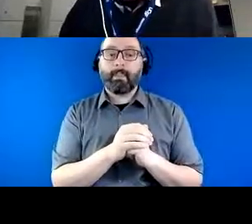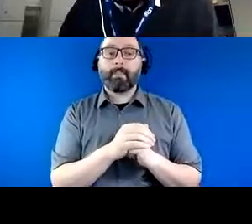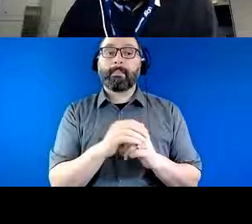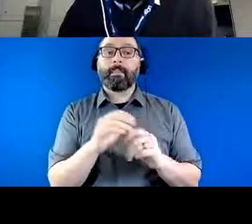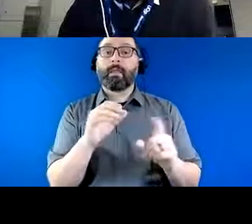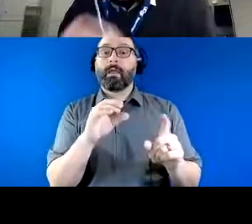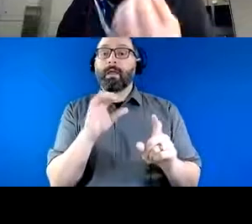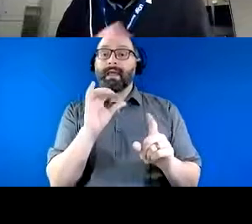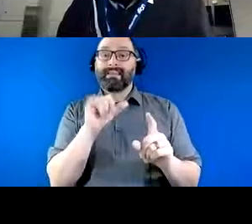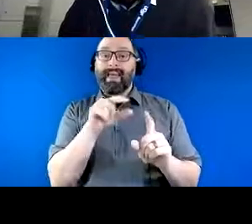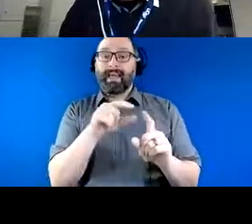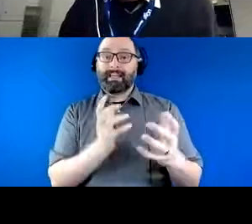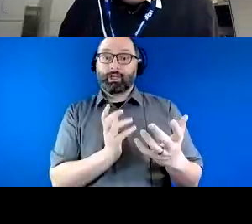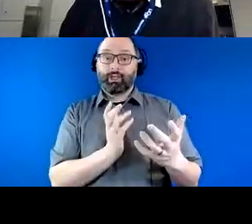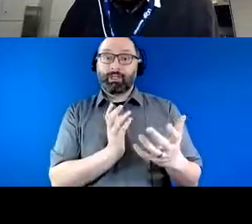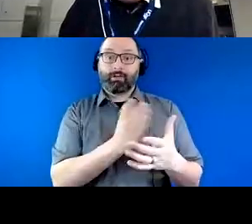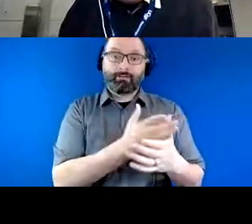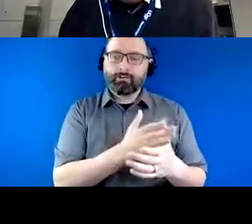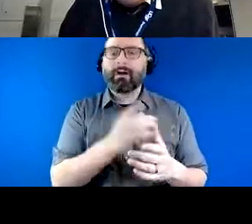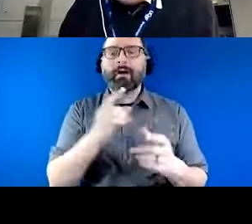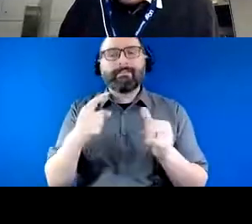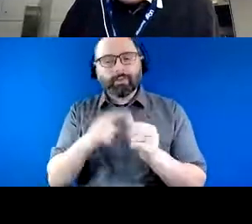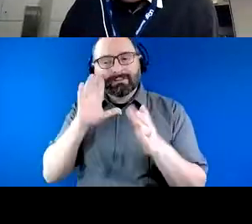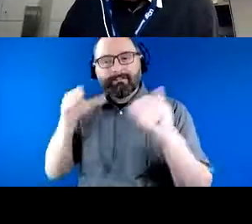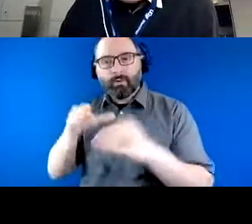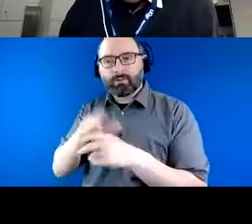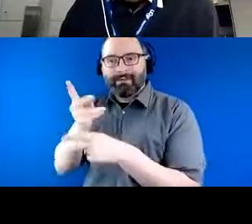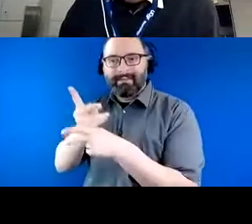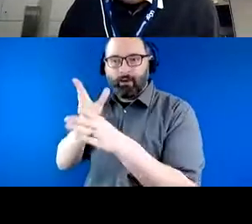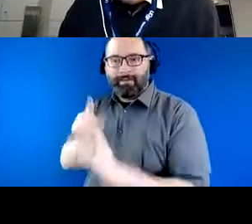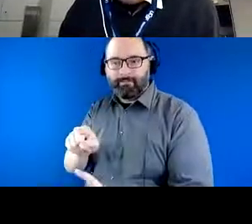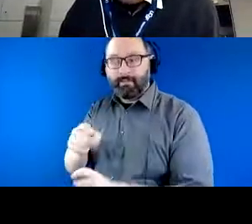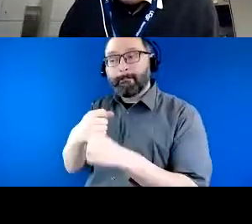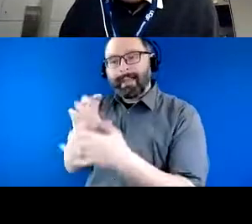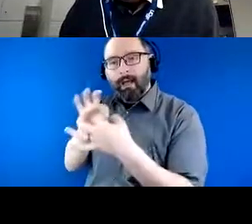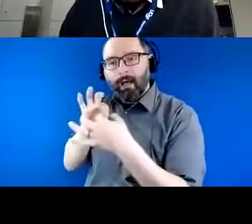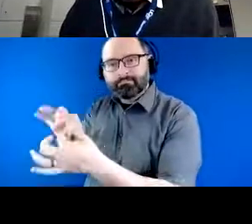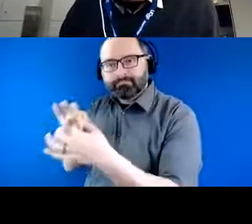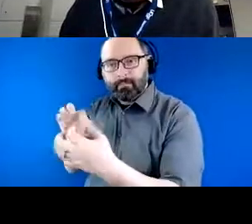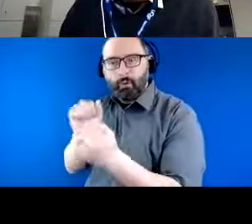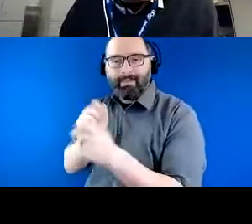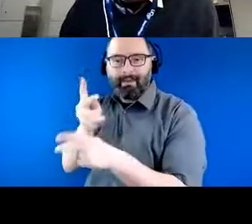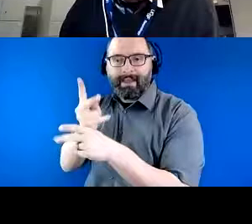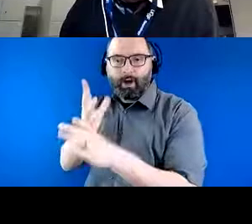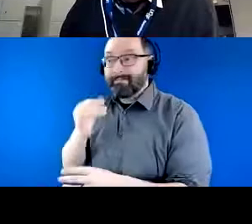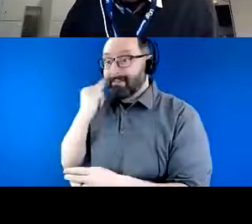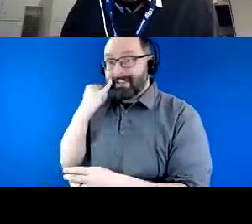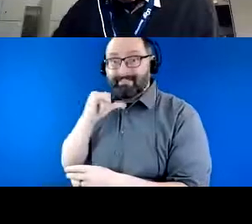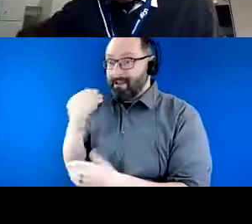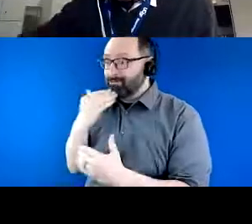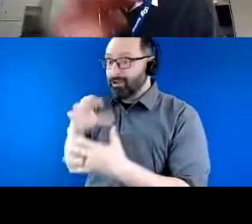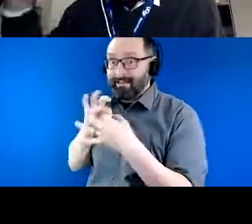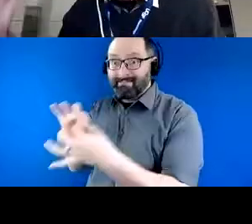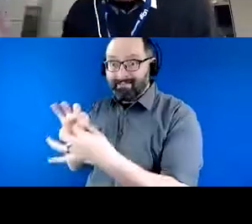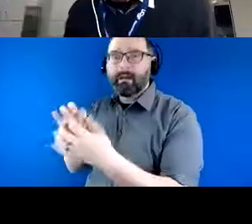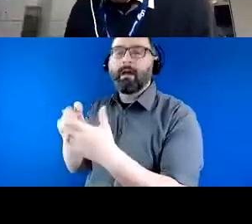hierarchy, meaning first focus on your caregiver. Create an alliance with your caregiver, because if you don't have an alliance with a caregiver, you can come up